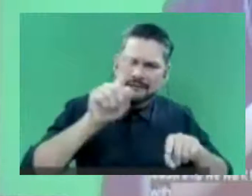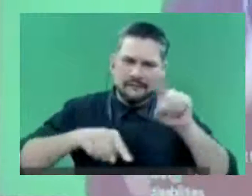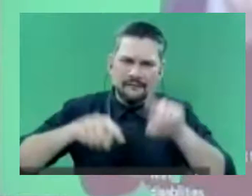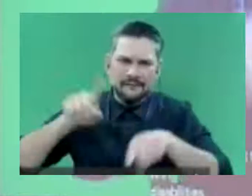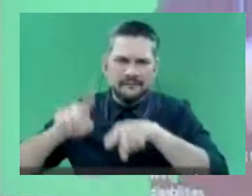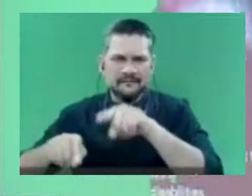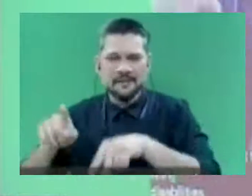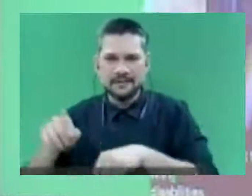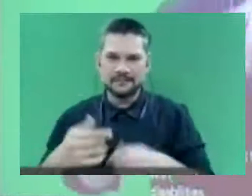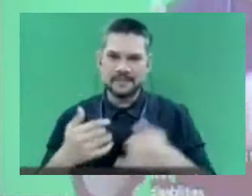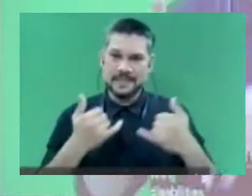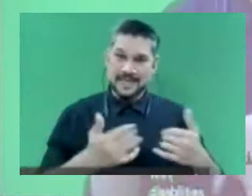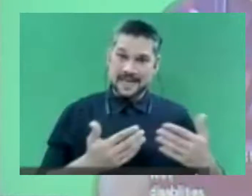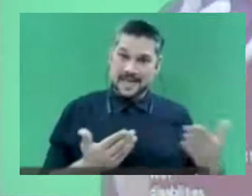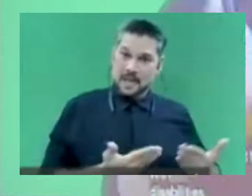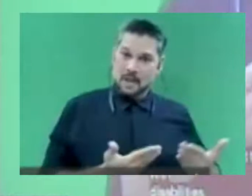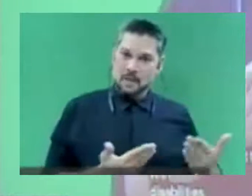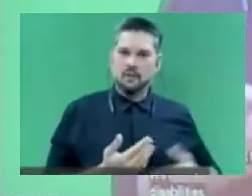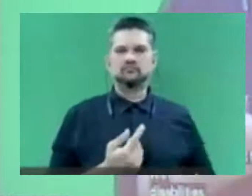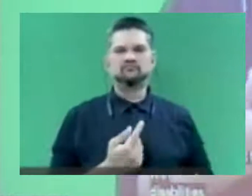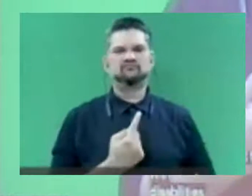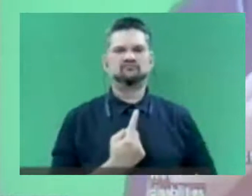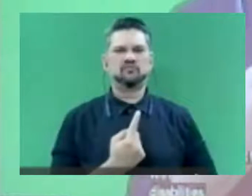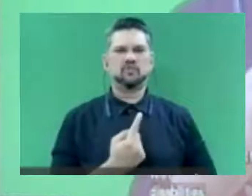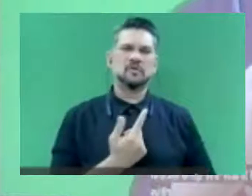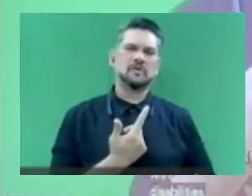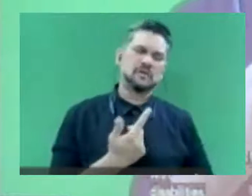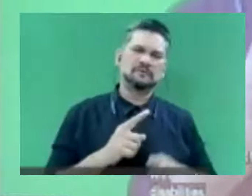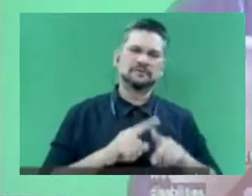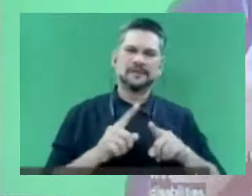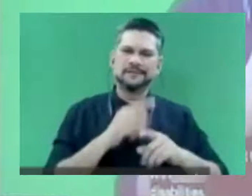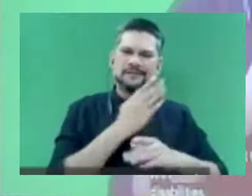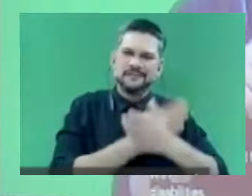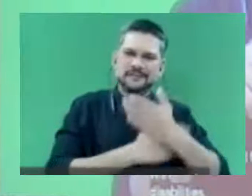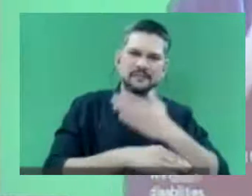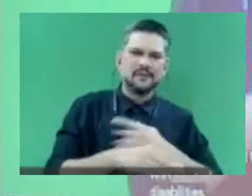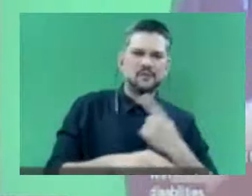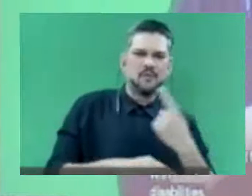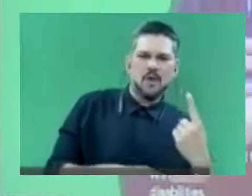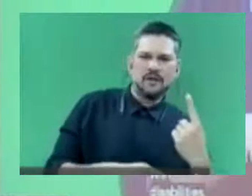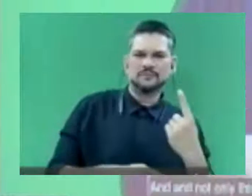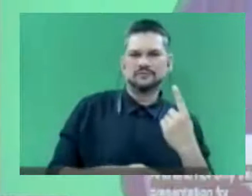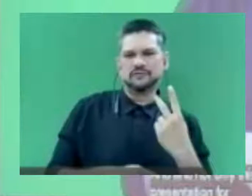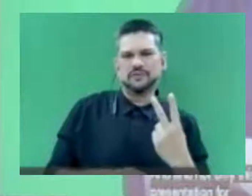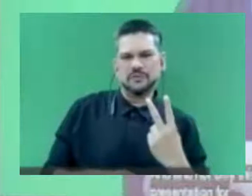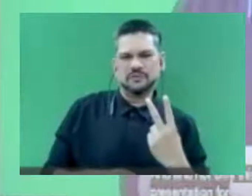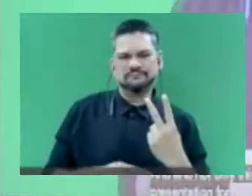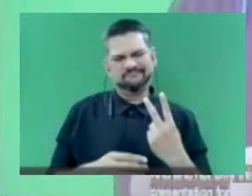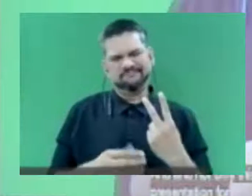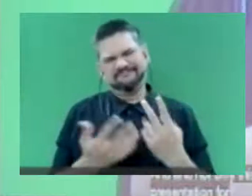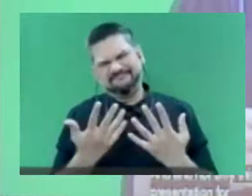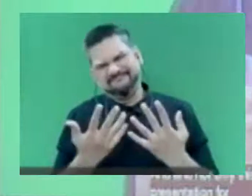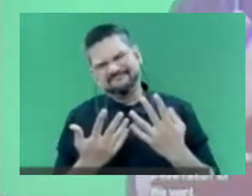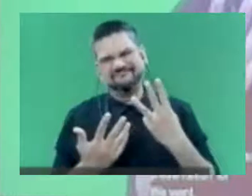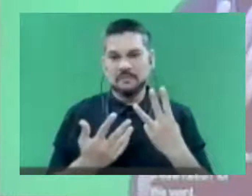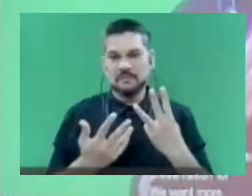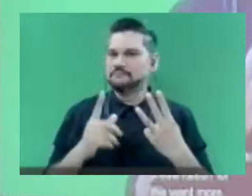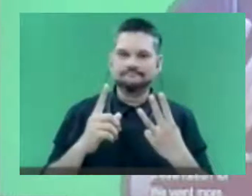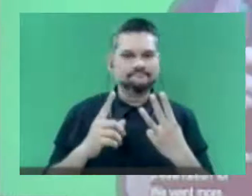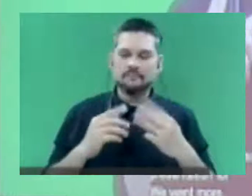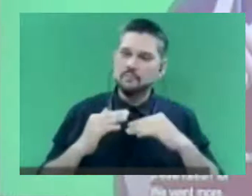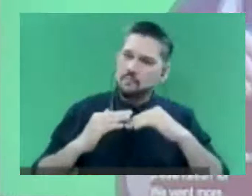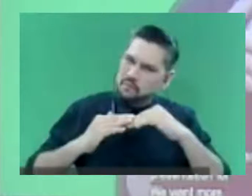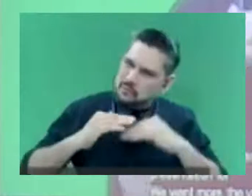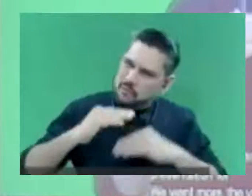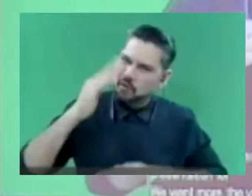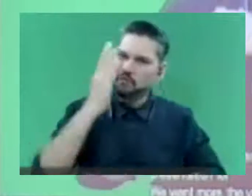seeing on the representation from only 1 or 2 types, 3 types of persons with disabilities. We want more.